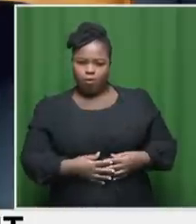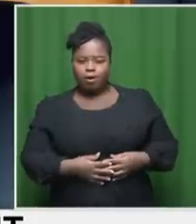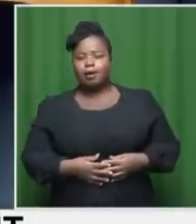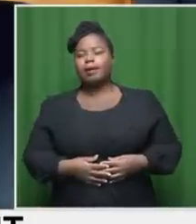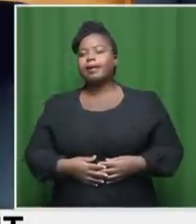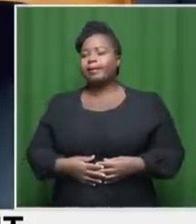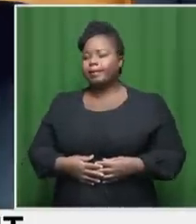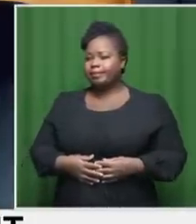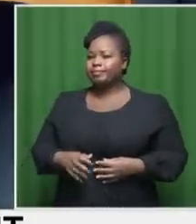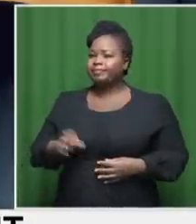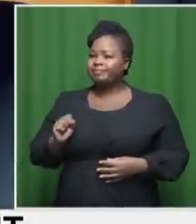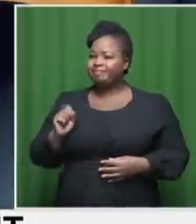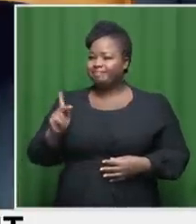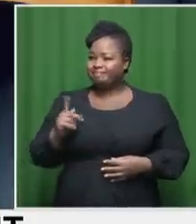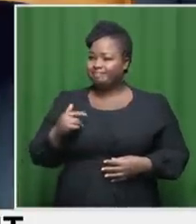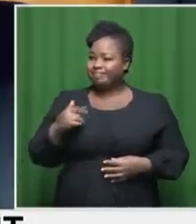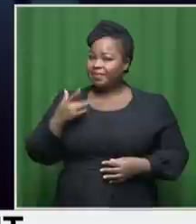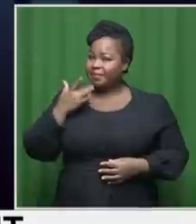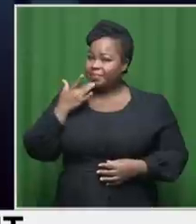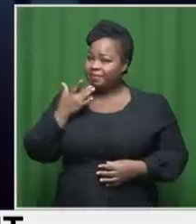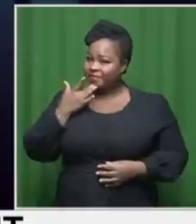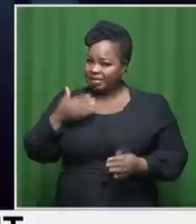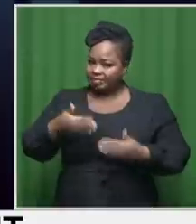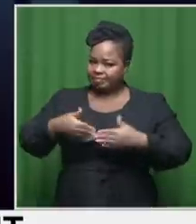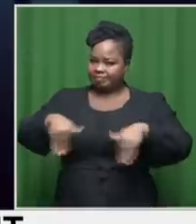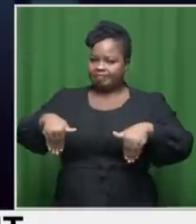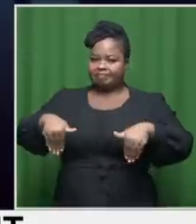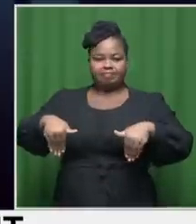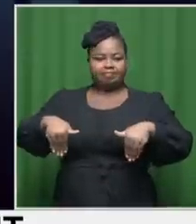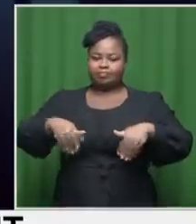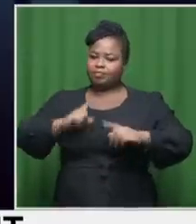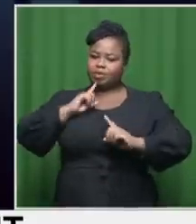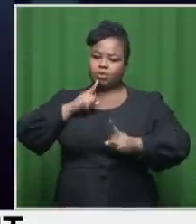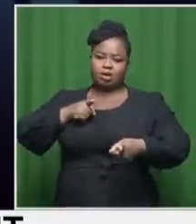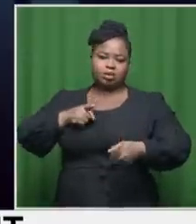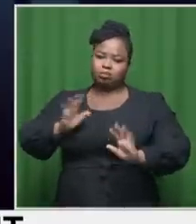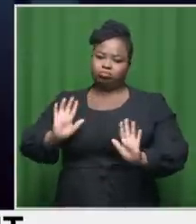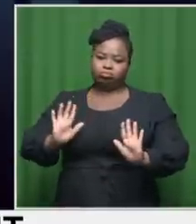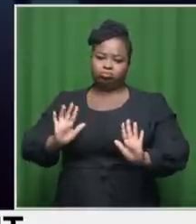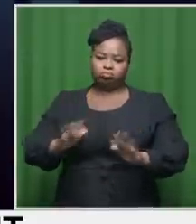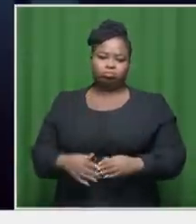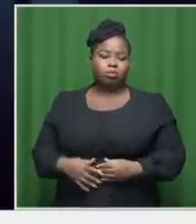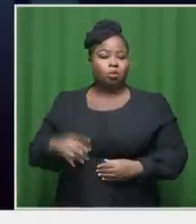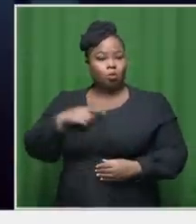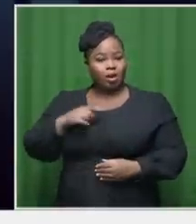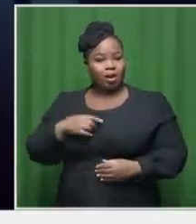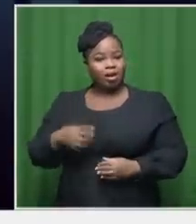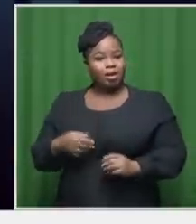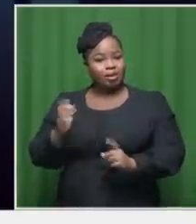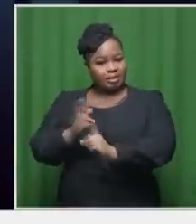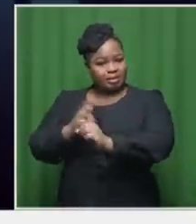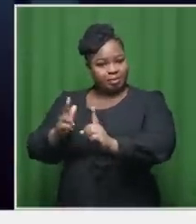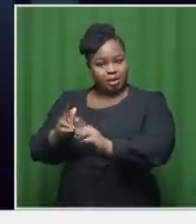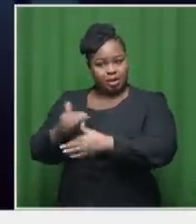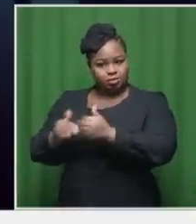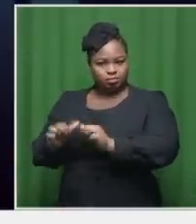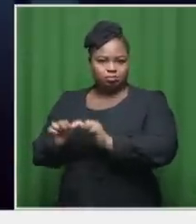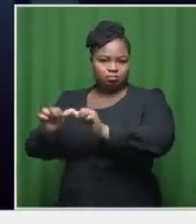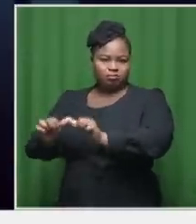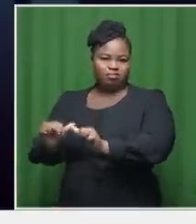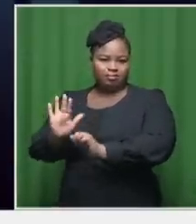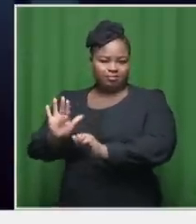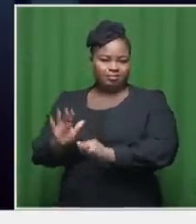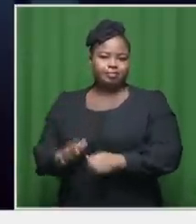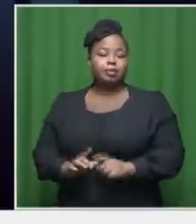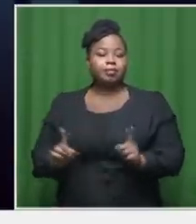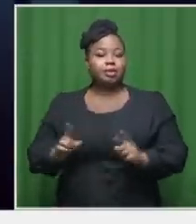Sakina, I prefer to steer away from that because there is a disciplinary case underway. However, my